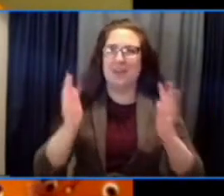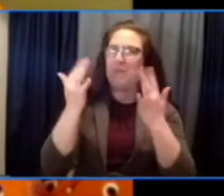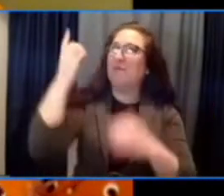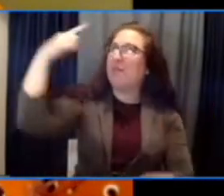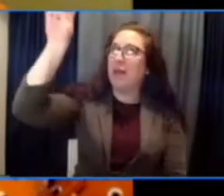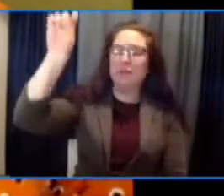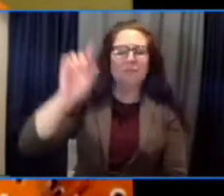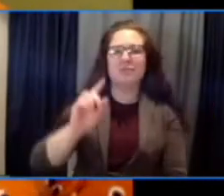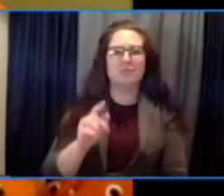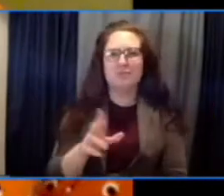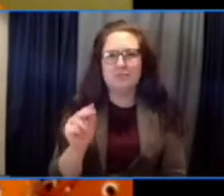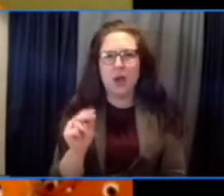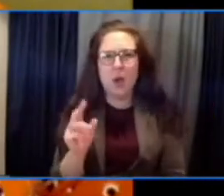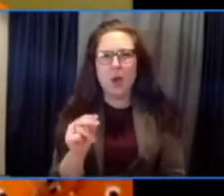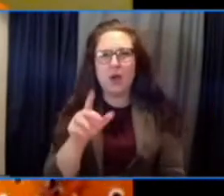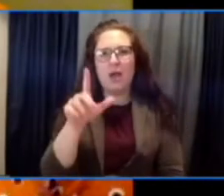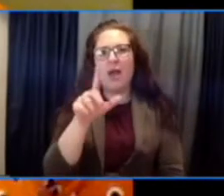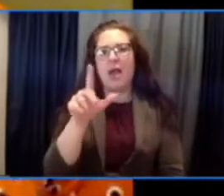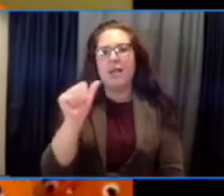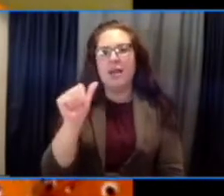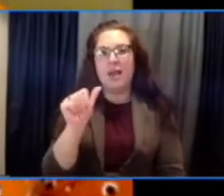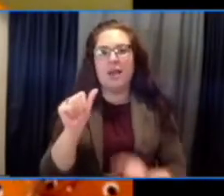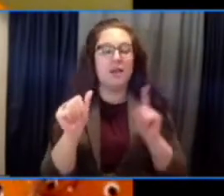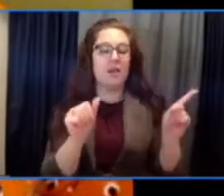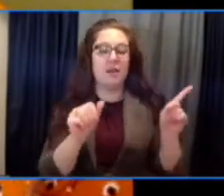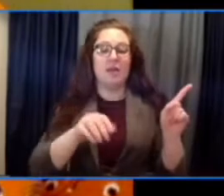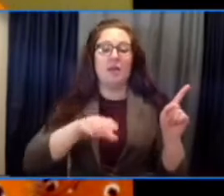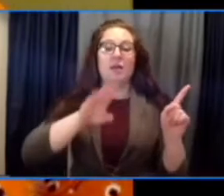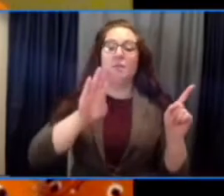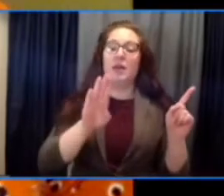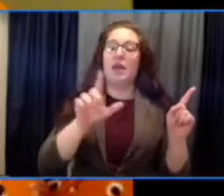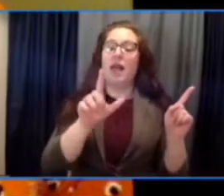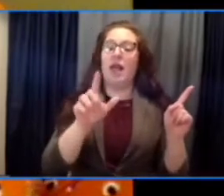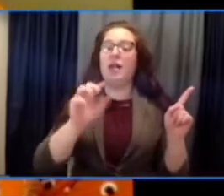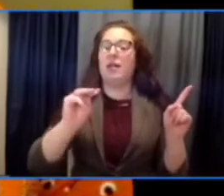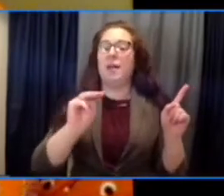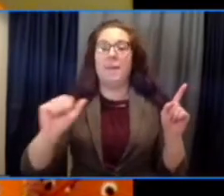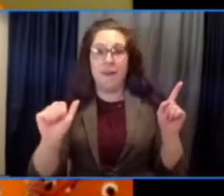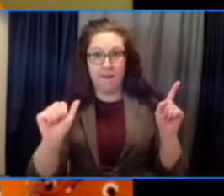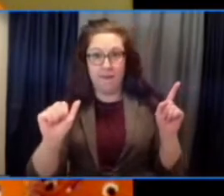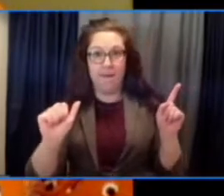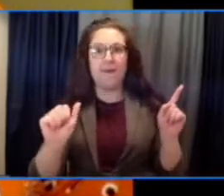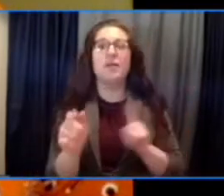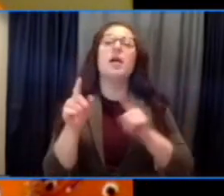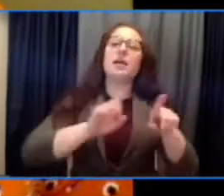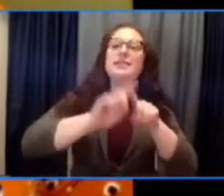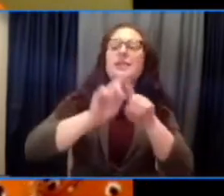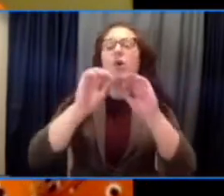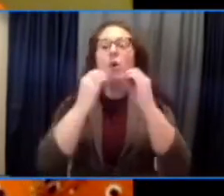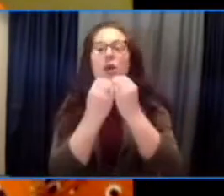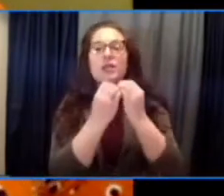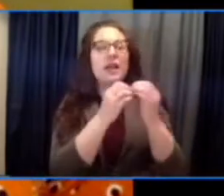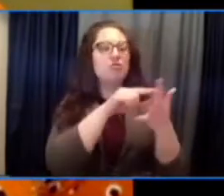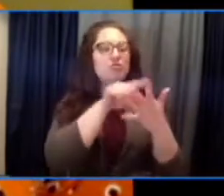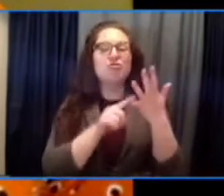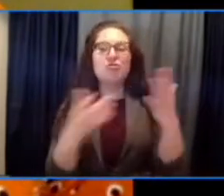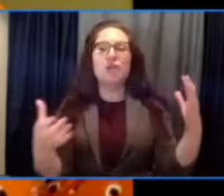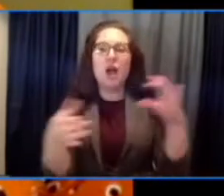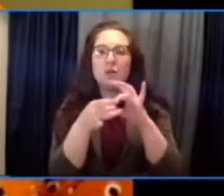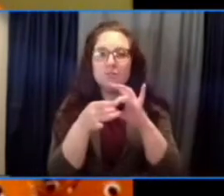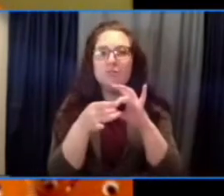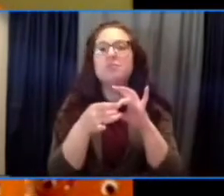LA, BLM LA, Reform LA Jails, and other community organizations came together to create and fight for